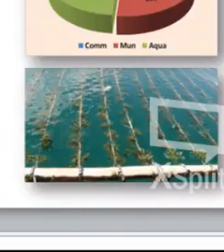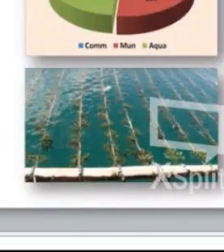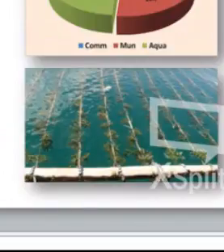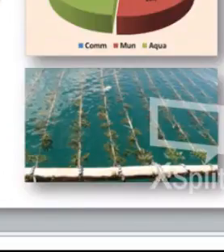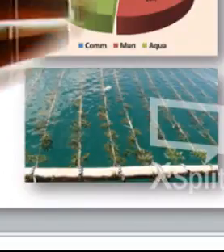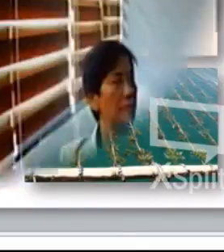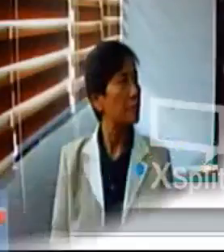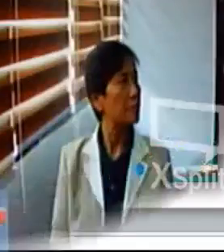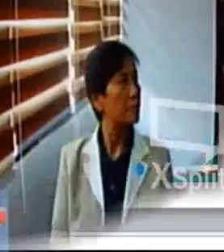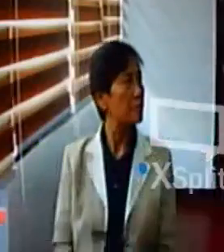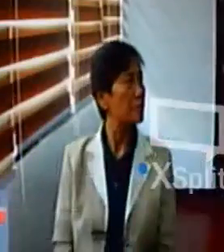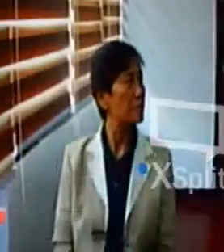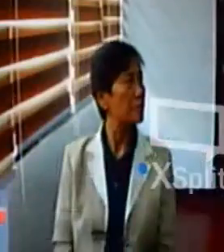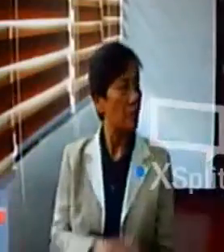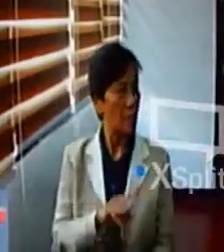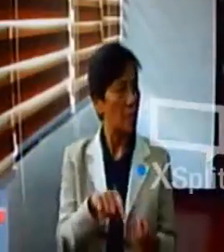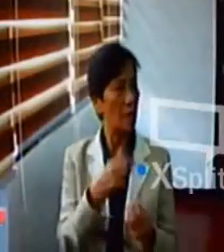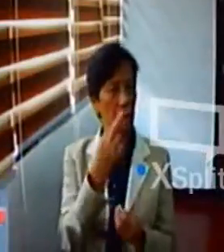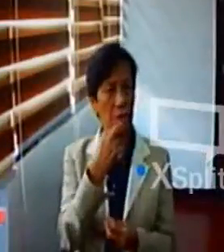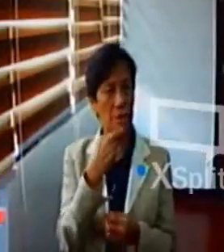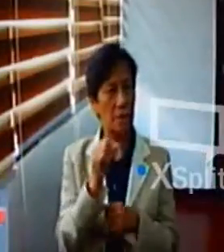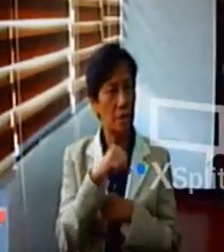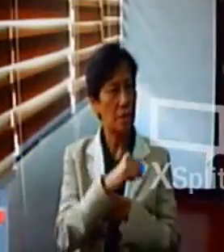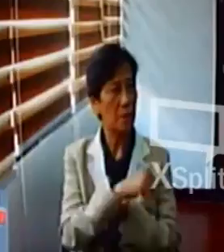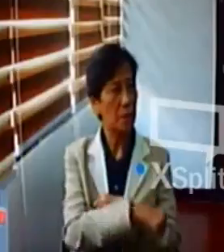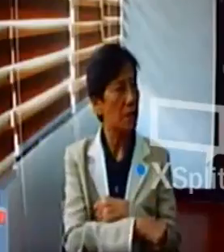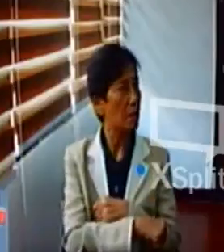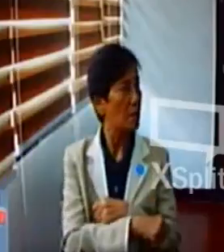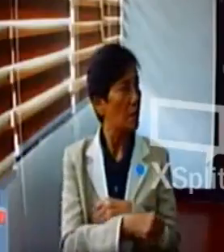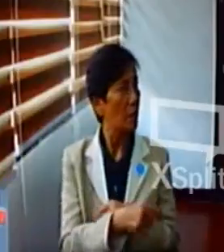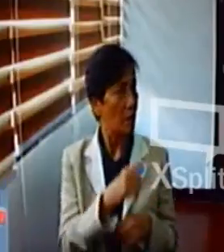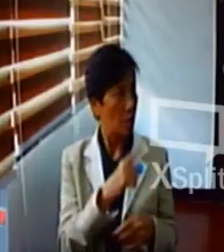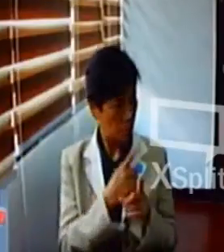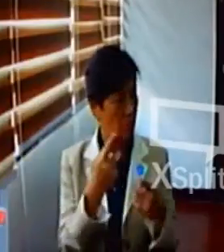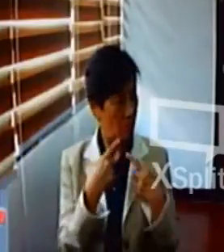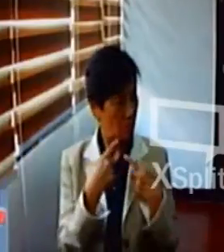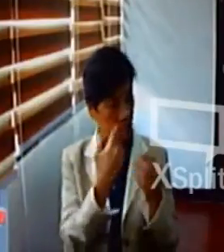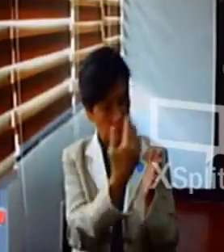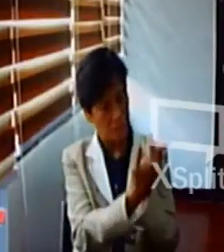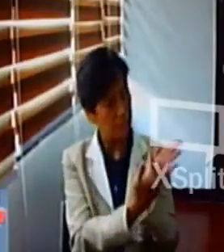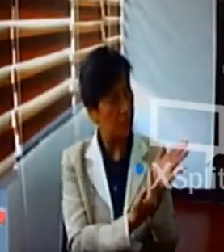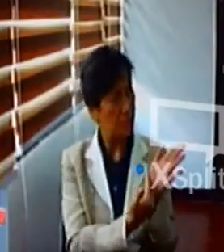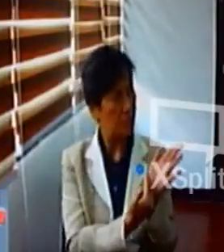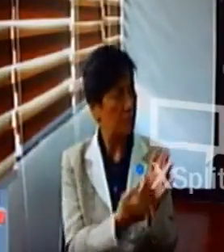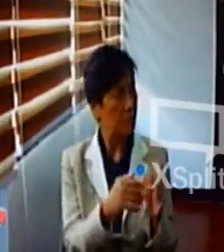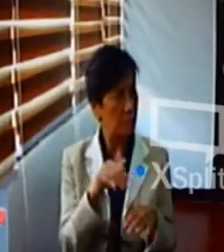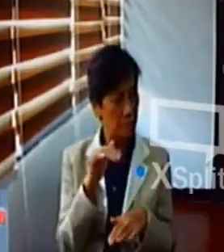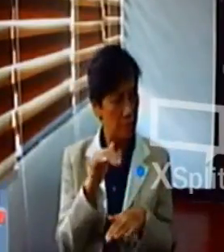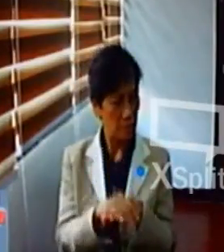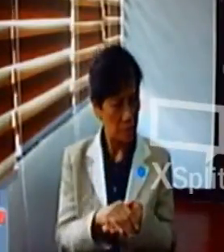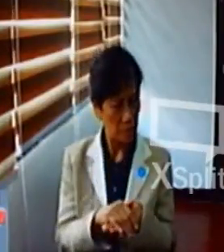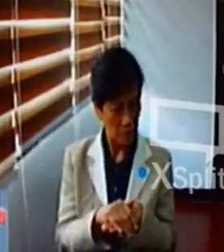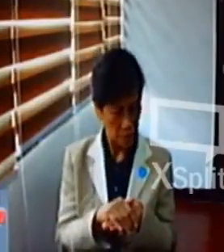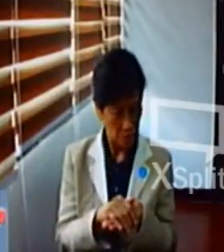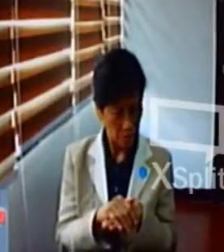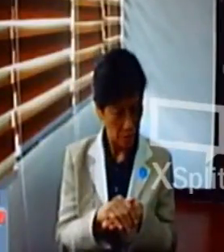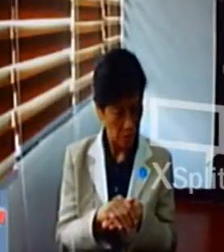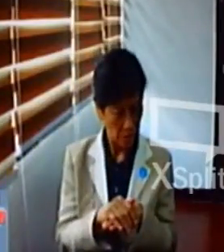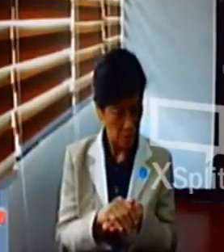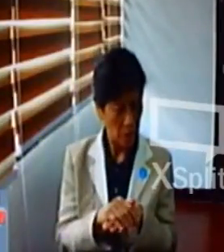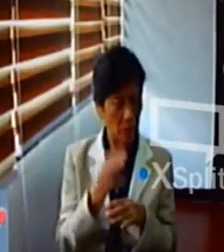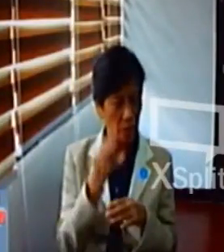Just on the red tide and the fish kills, I'm sure you have data on the